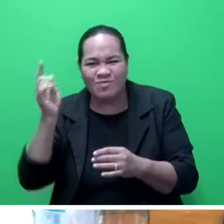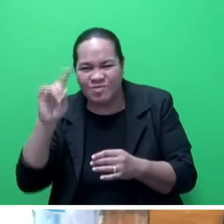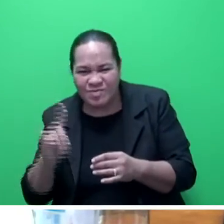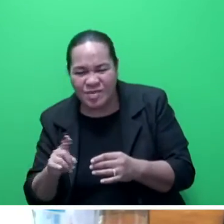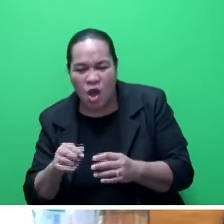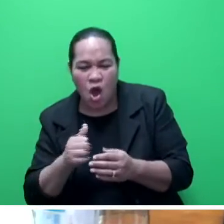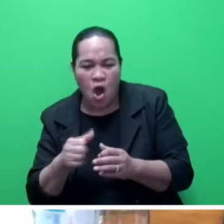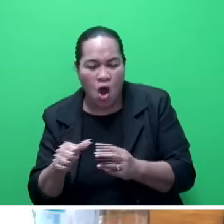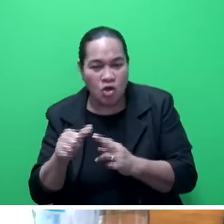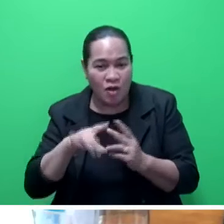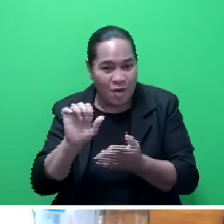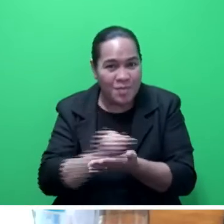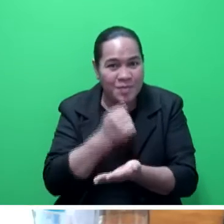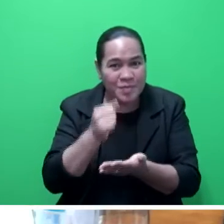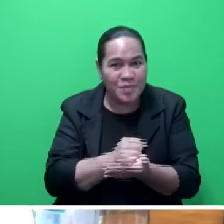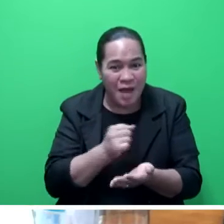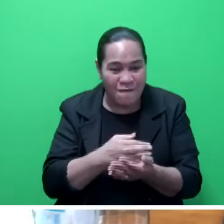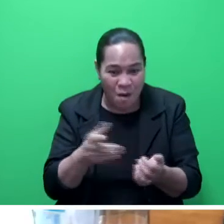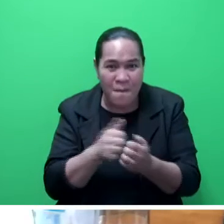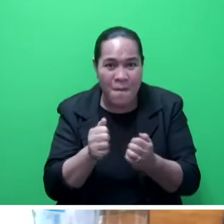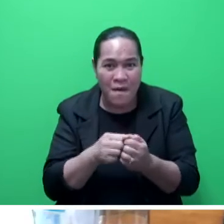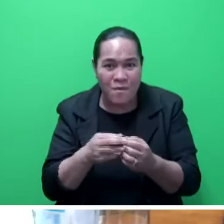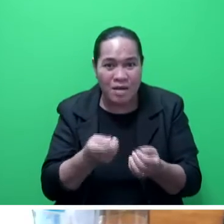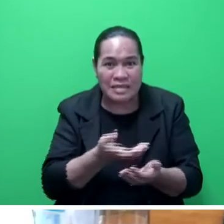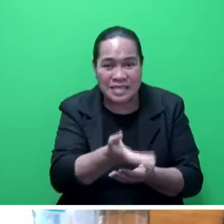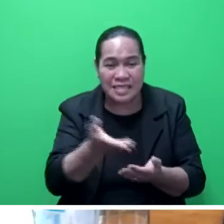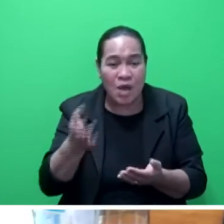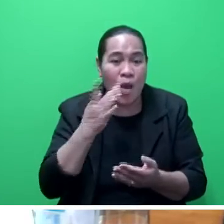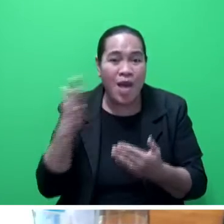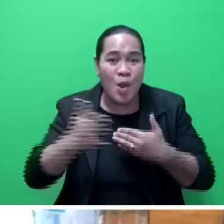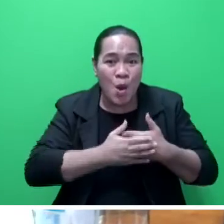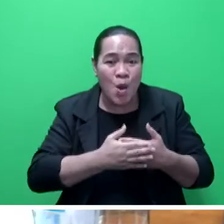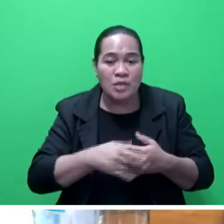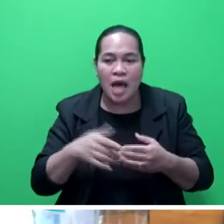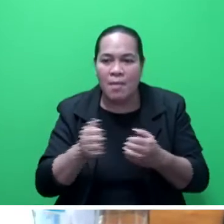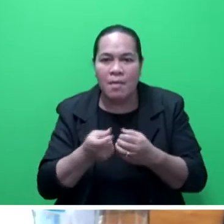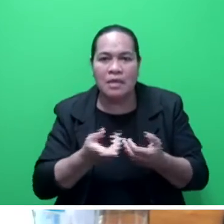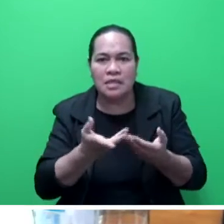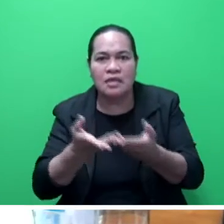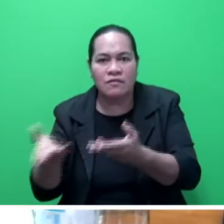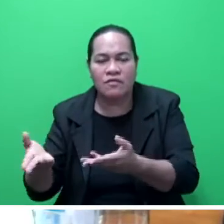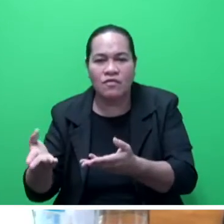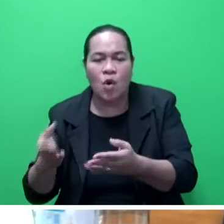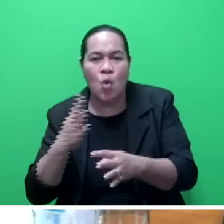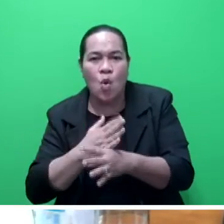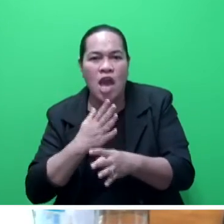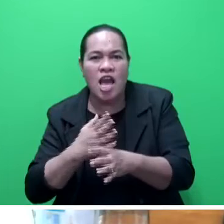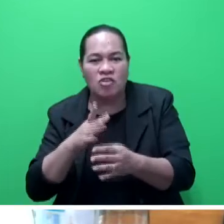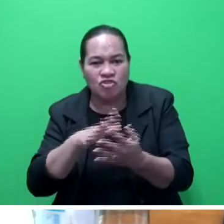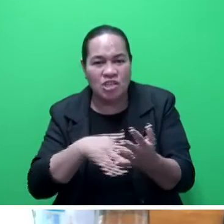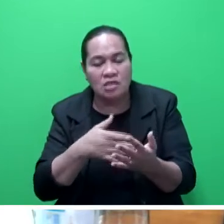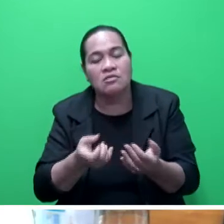worksheets, are met during the period schools were closed. The Ministry continued to release timely grants to schools